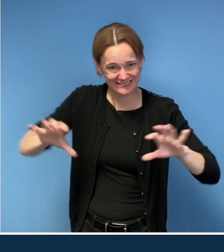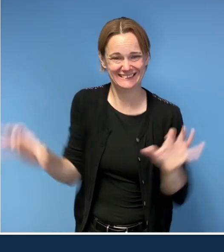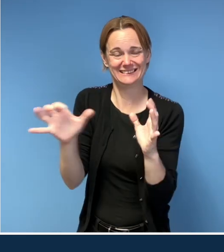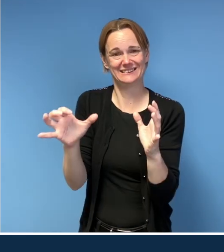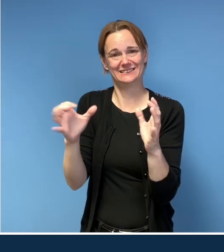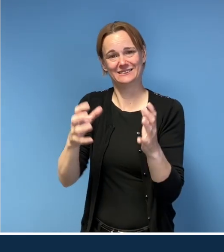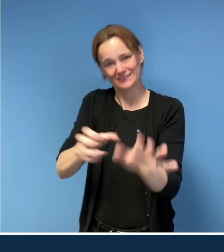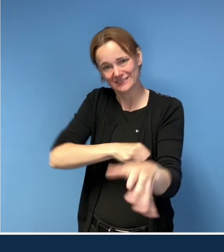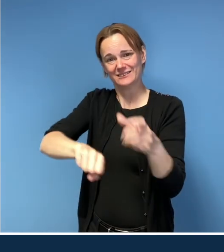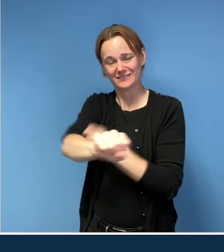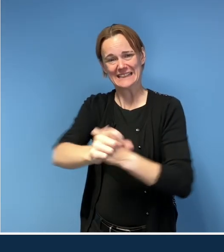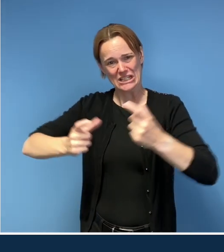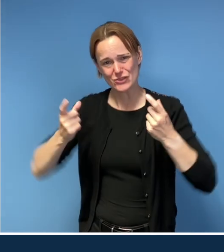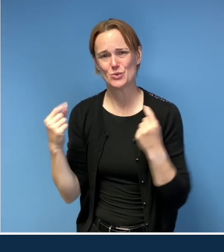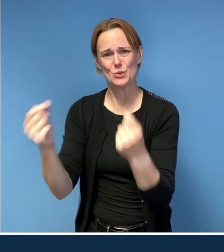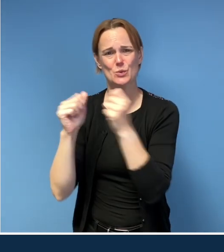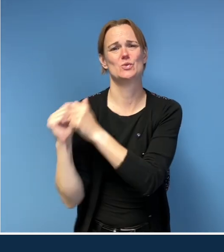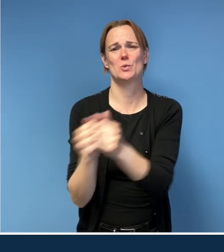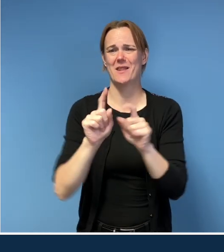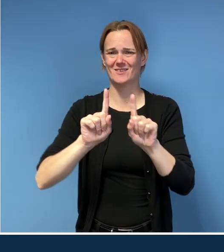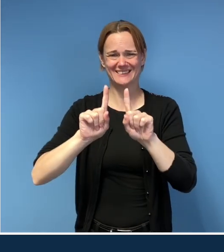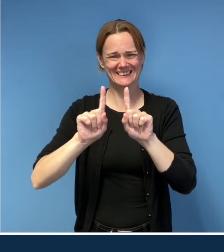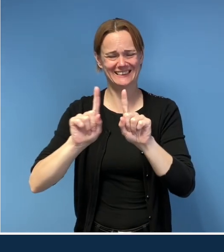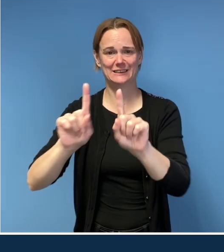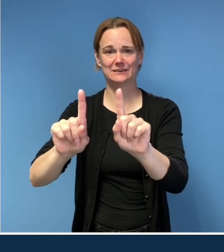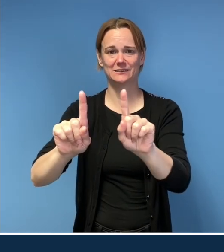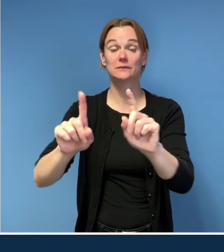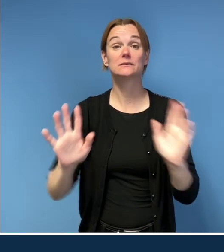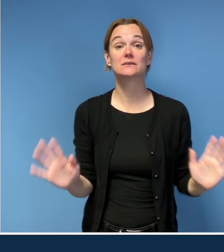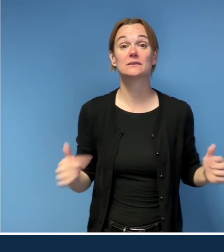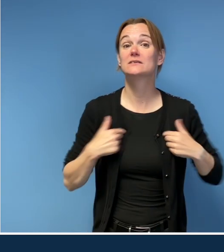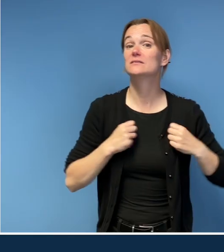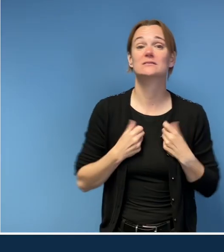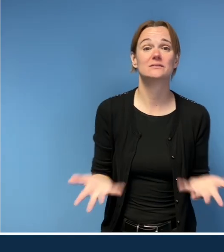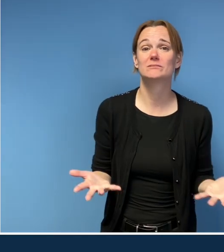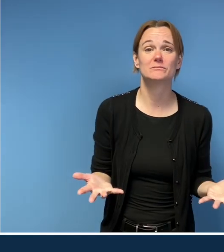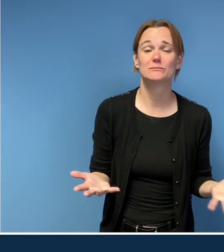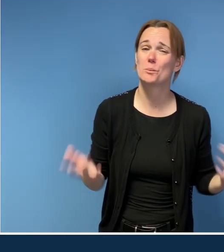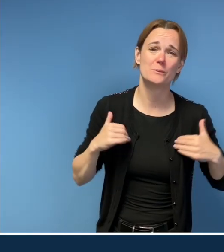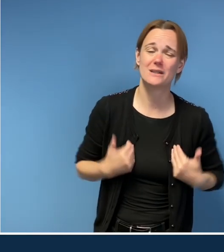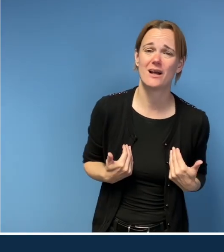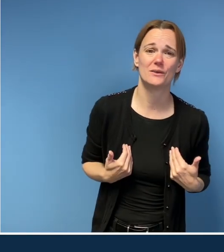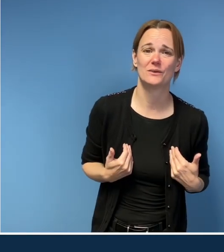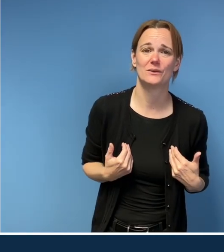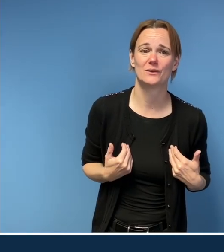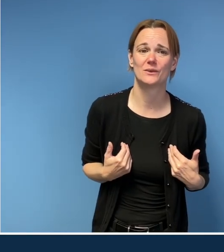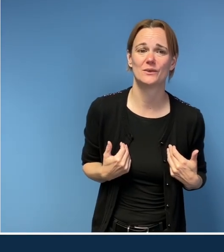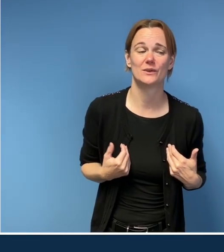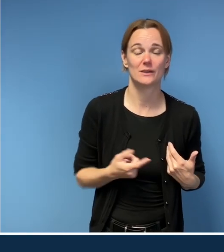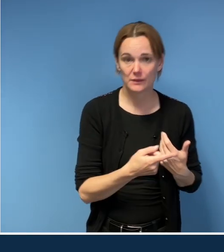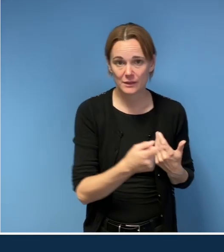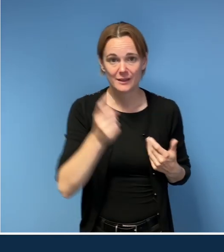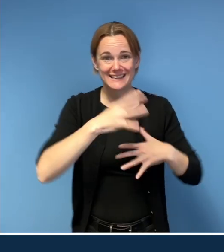us and to hold that accountability, because we're exhausted, we're tired, and we can't expect